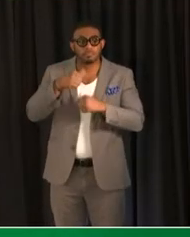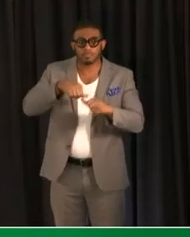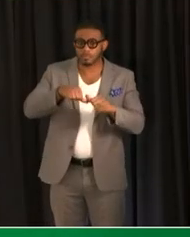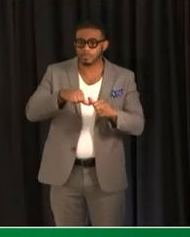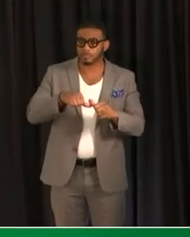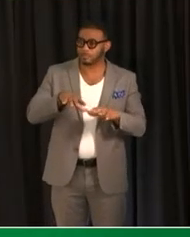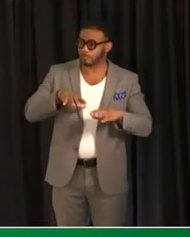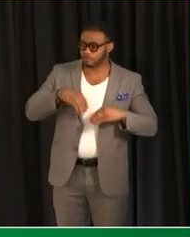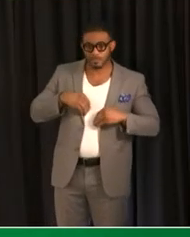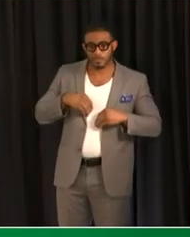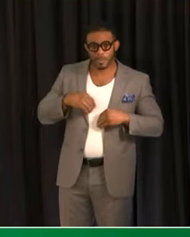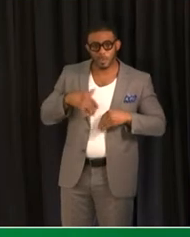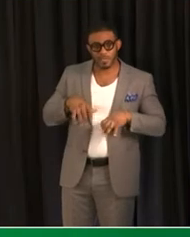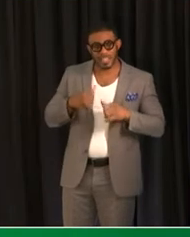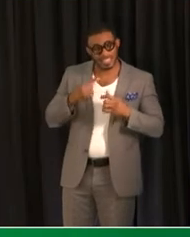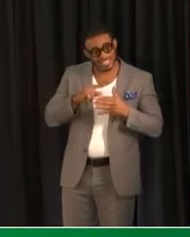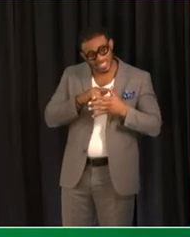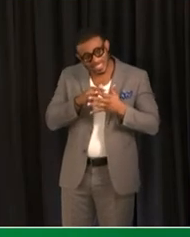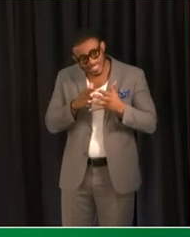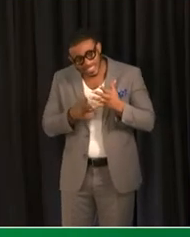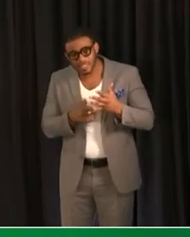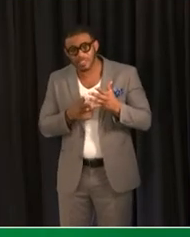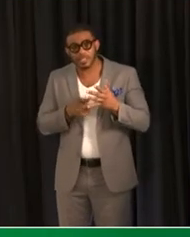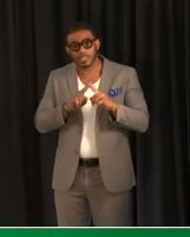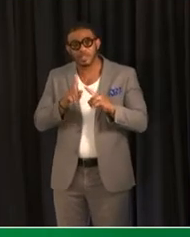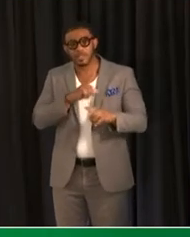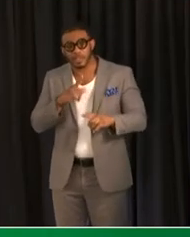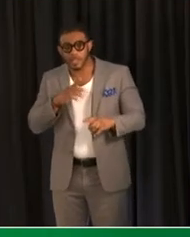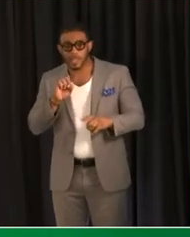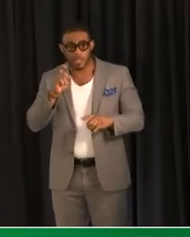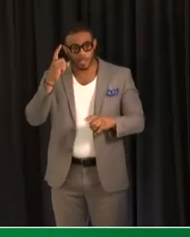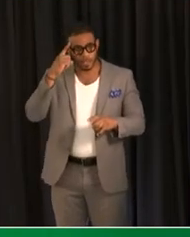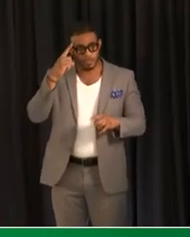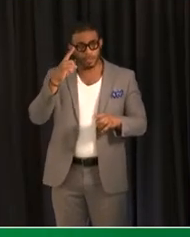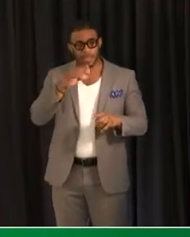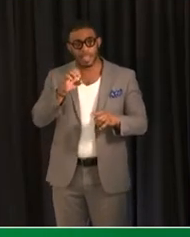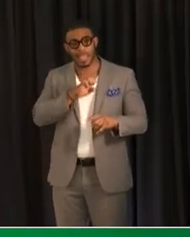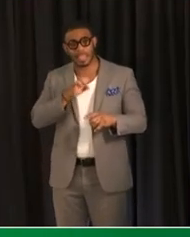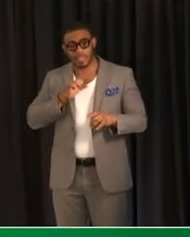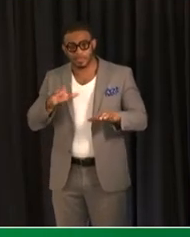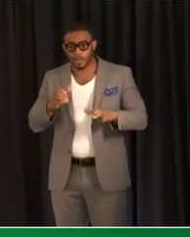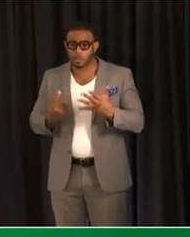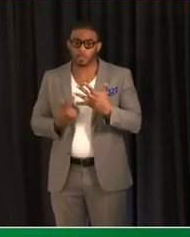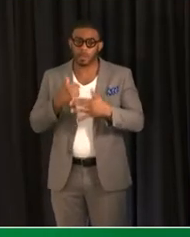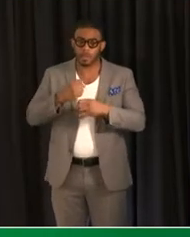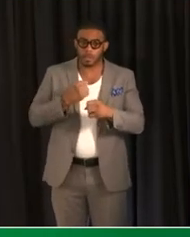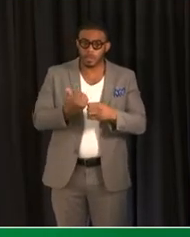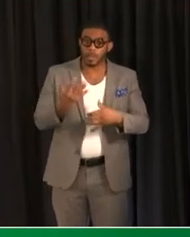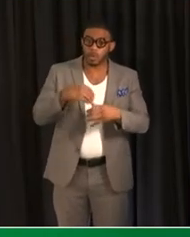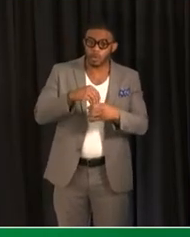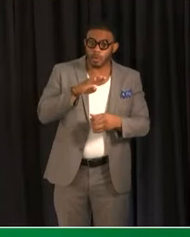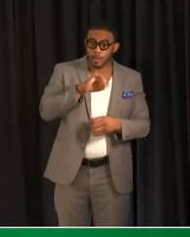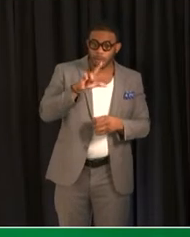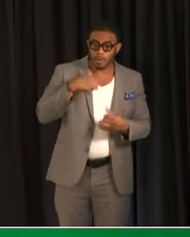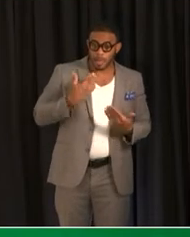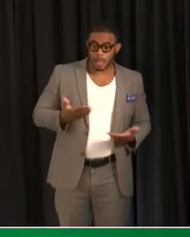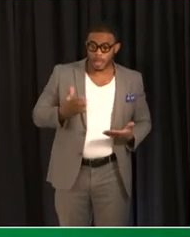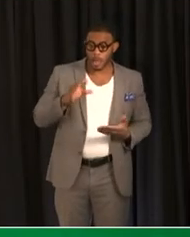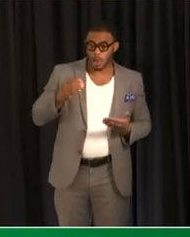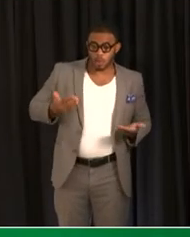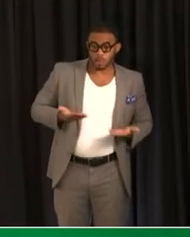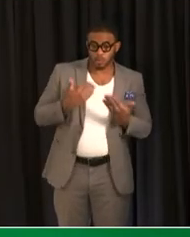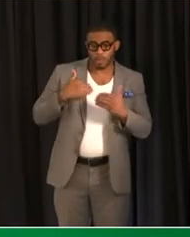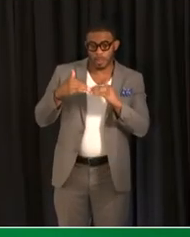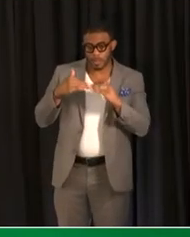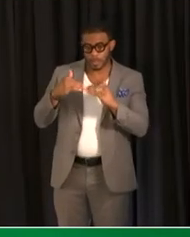another. We've taken a series of legislative and executive actions throughout the year, you know, including a bill that I co-introduced